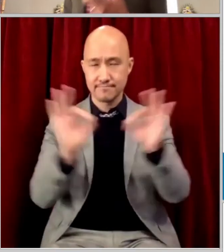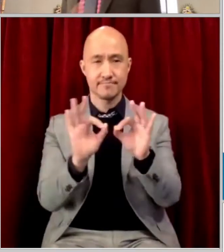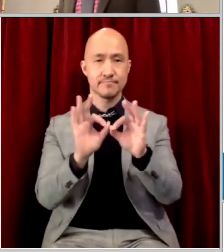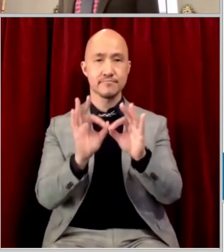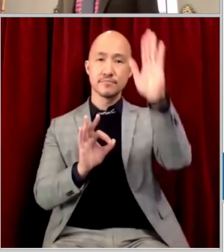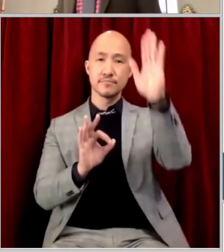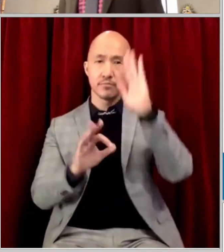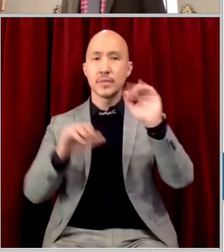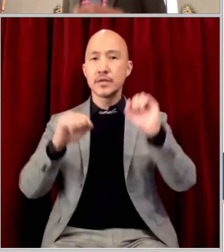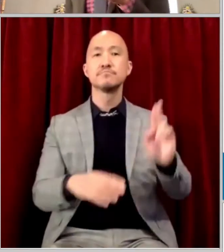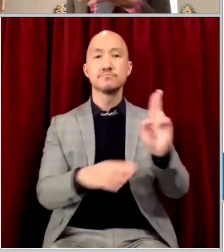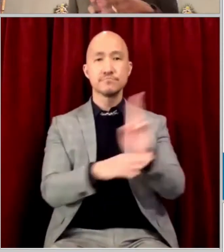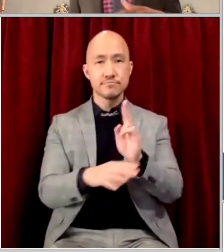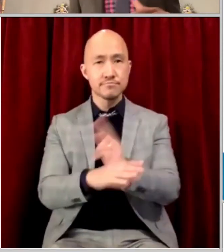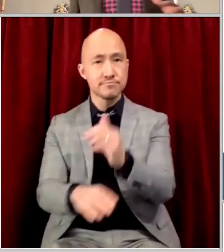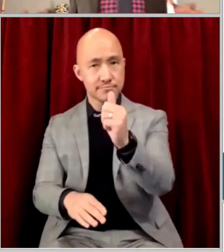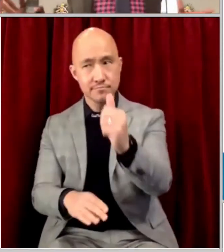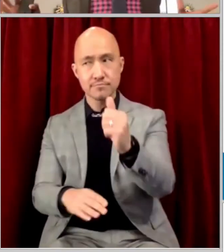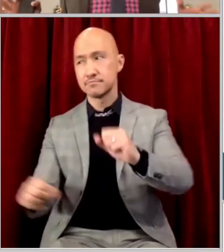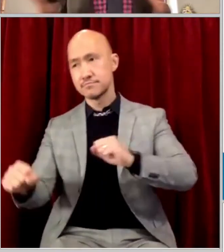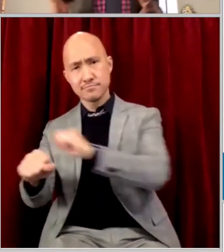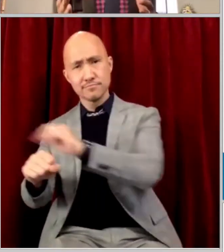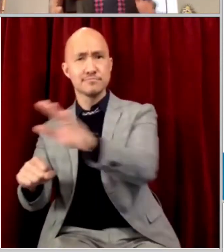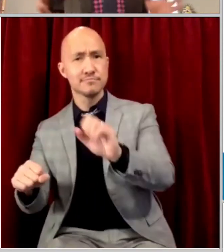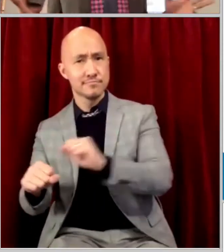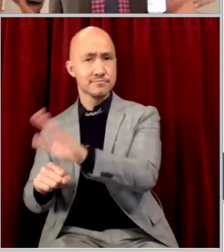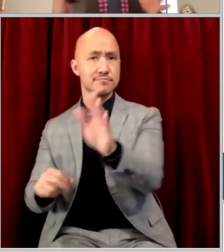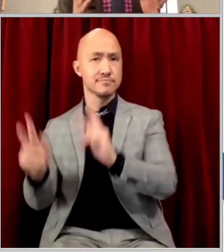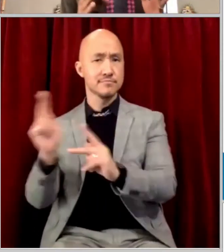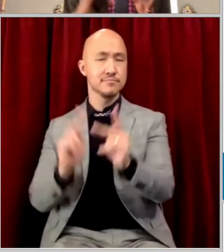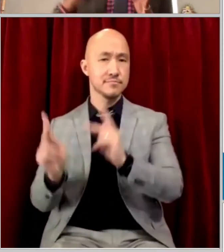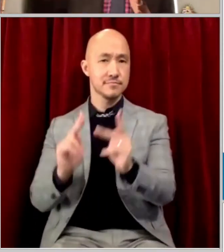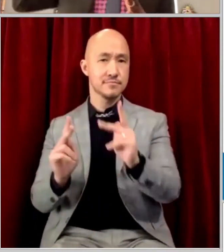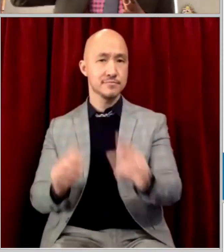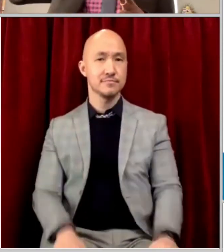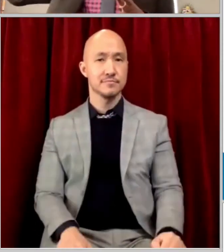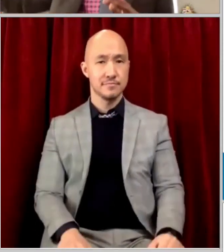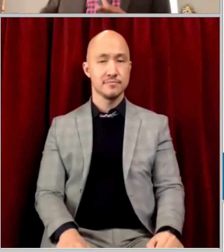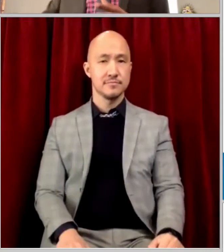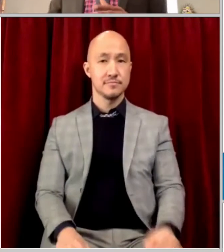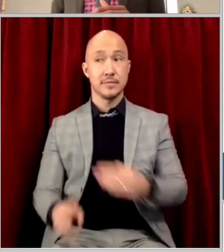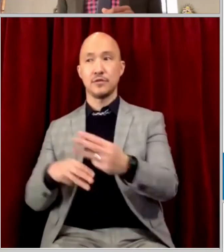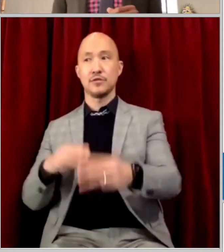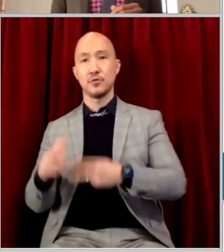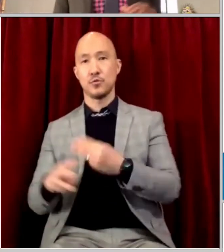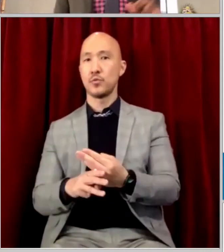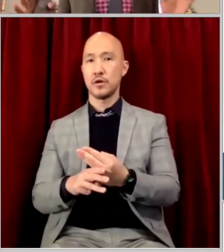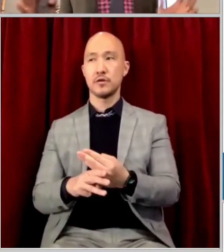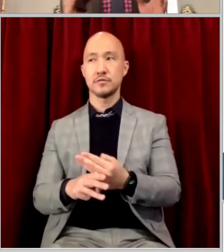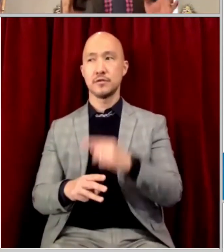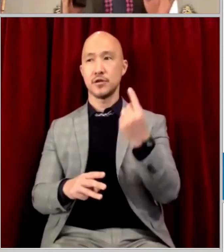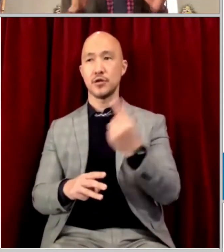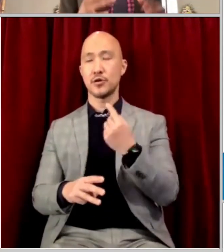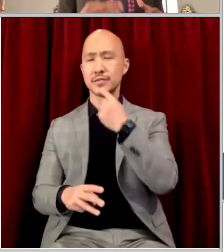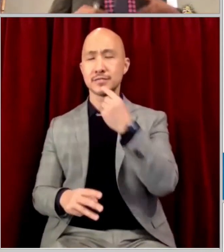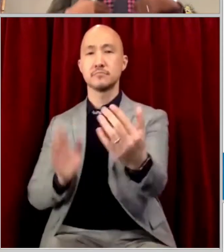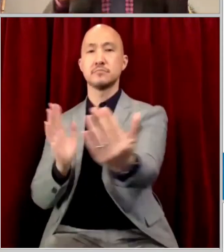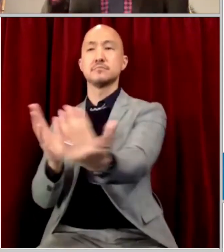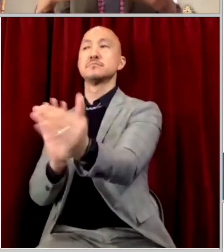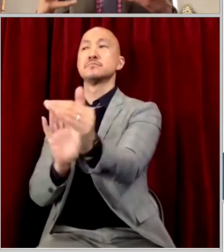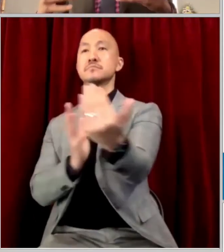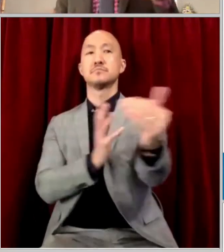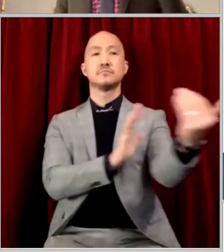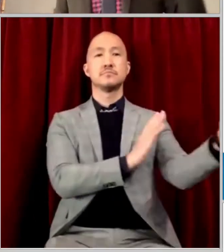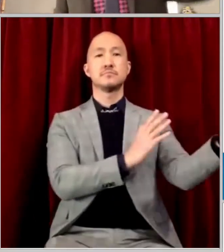right? We have value. In a world that has us constantly comparing ourselves to someone else, right? Constantly comparing